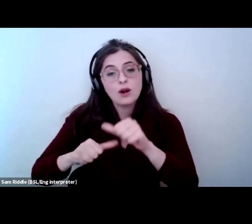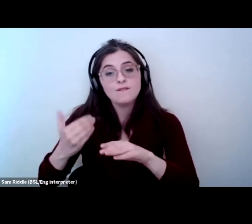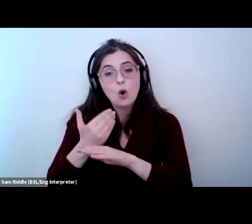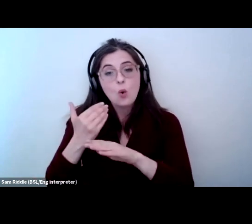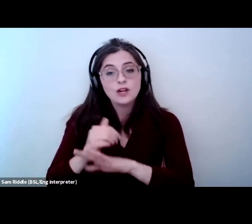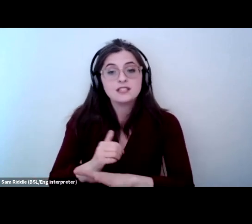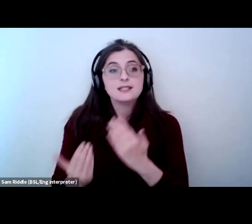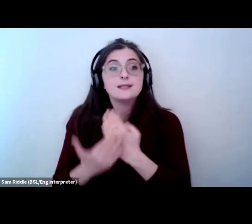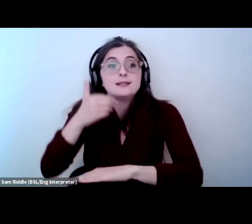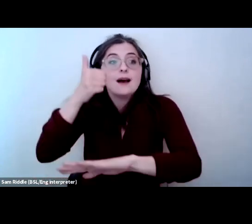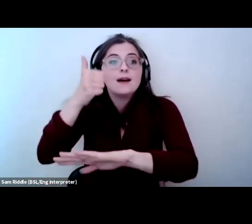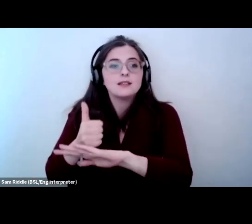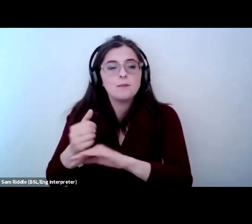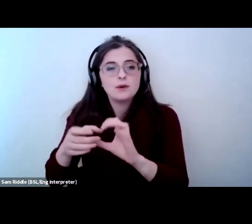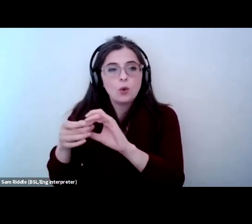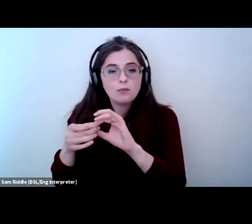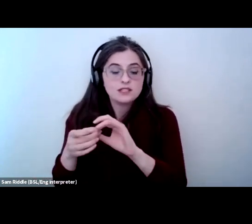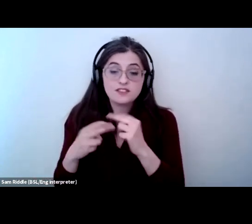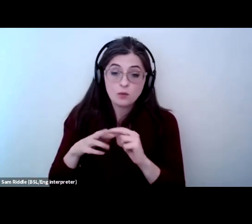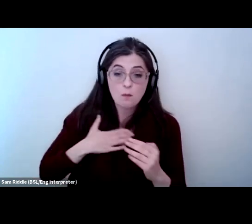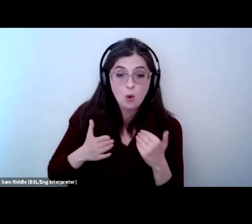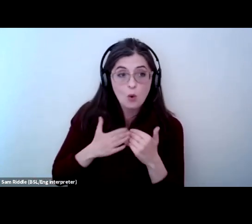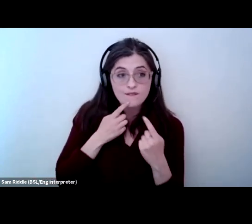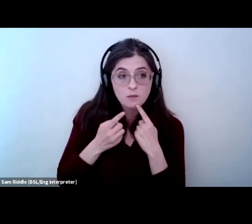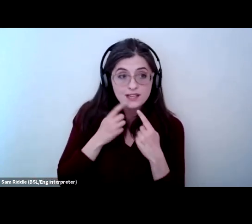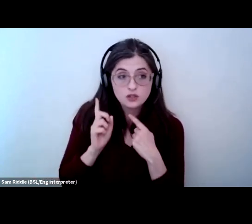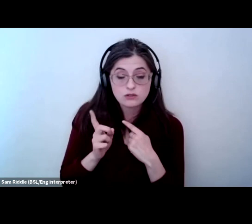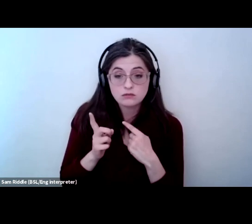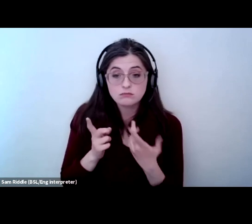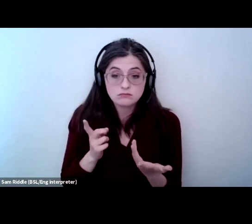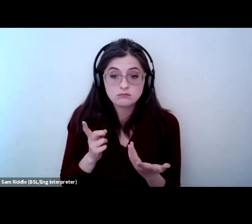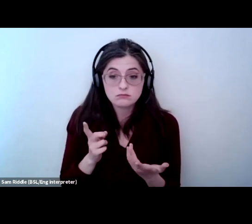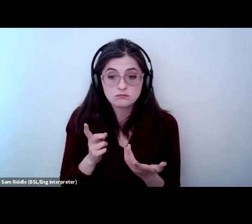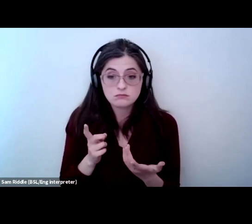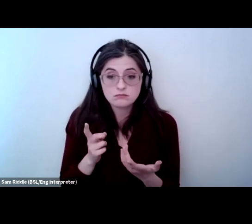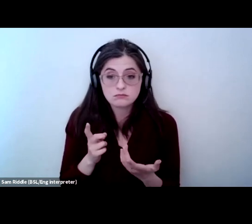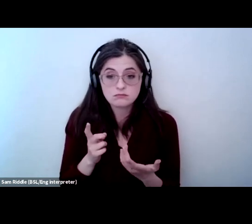startup cooperatives. If you'd like to find out more about that,